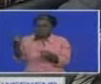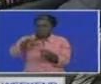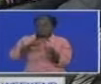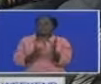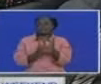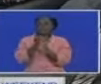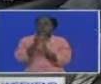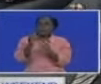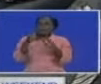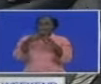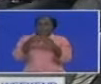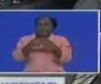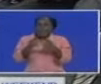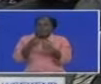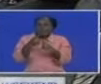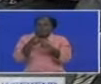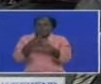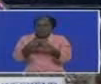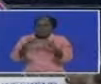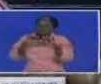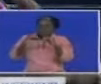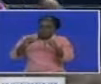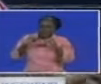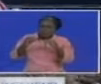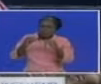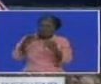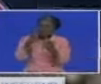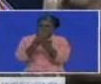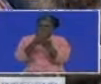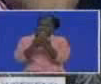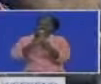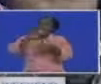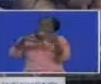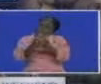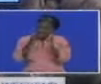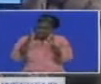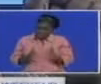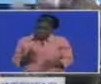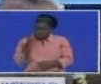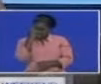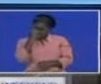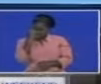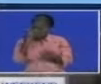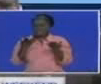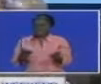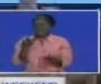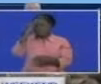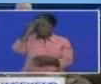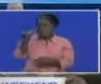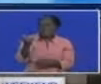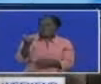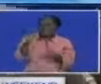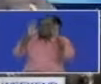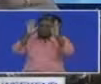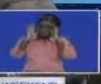forth. But since these stories of coaching witnesses came to public, everybody remained suspicious. And we must contextualize the Eldoret one because, uh-huh. this is